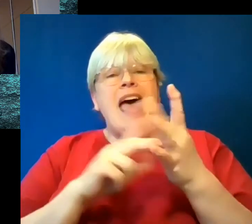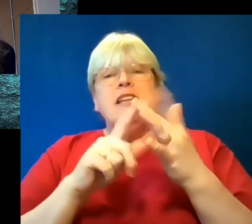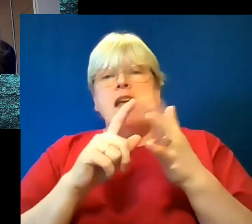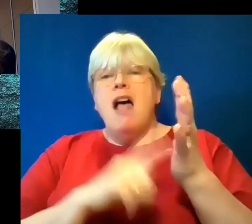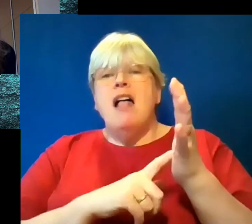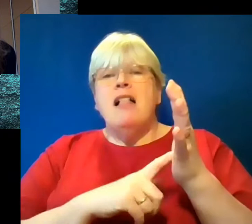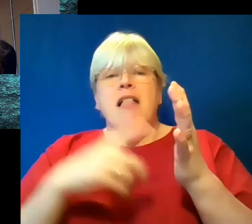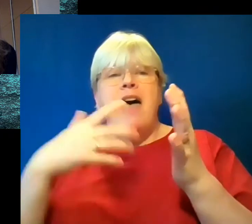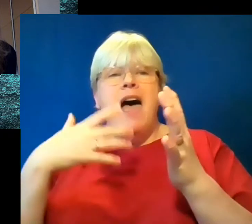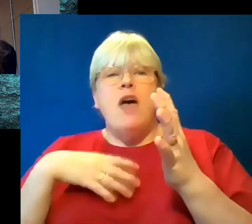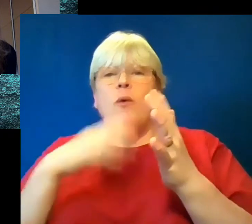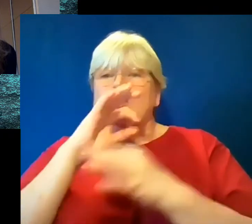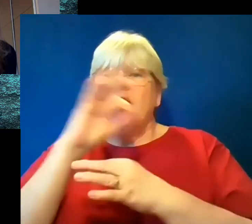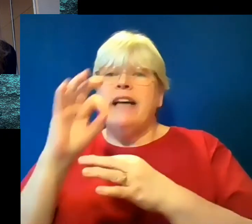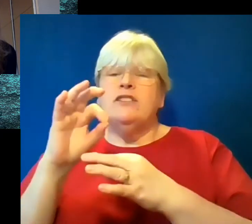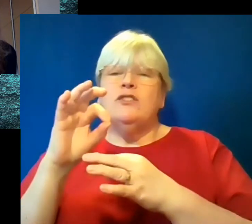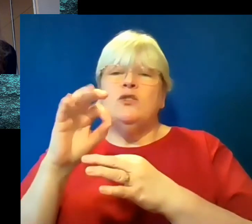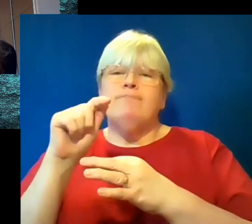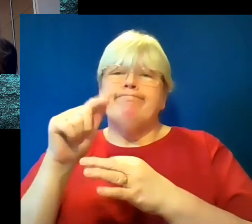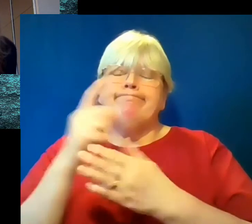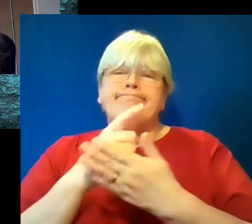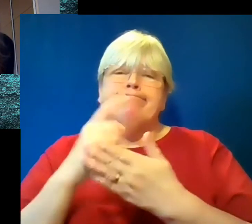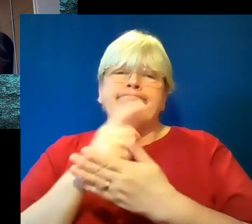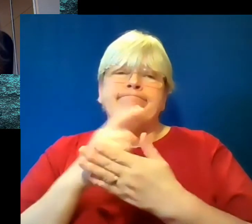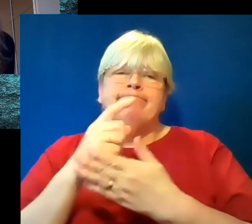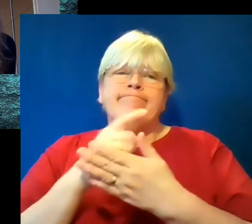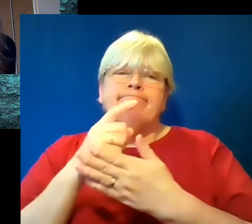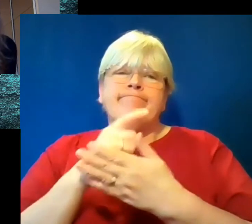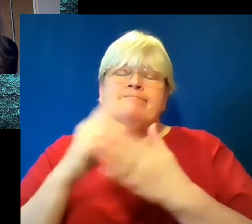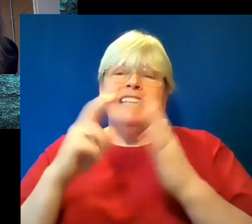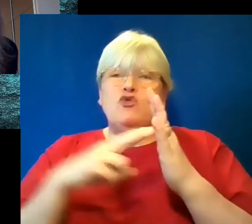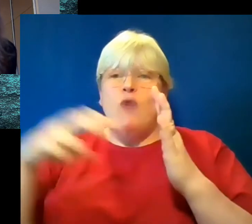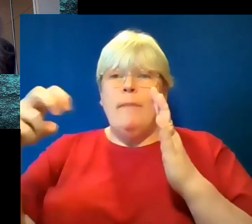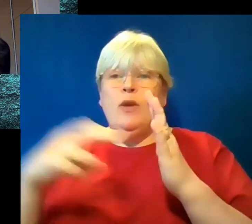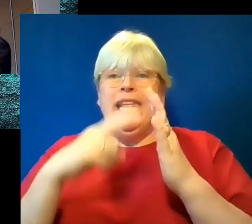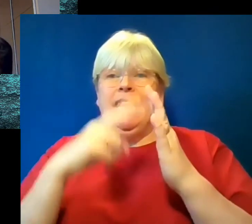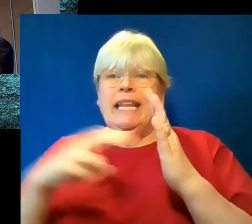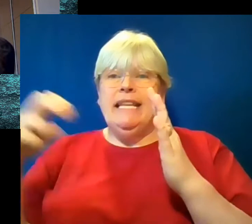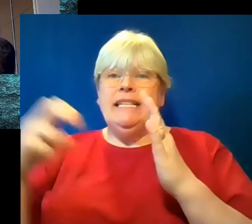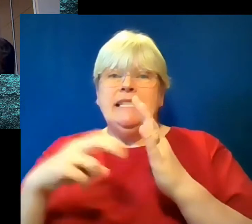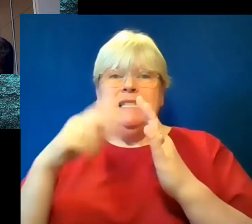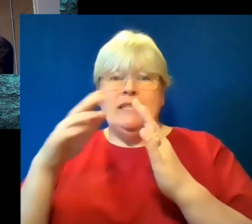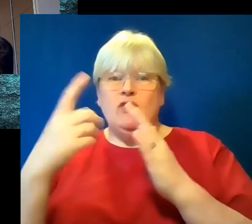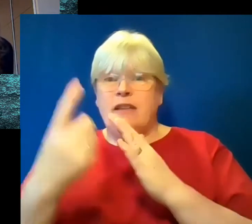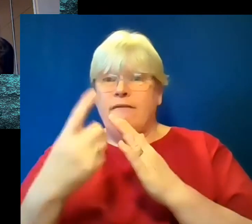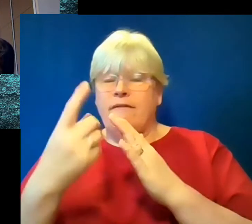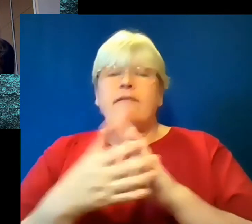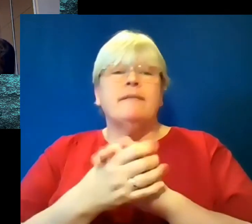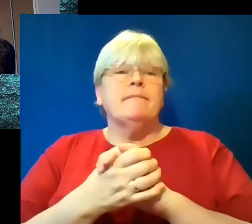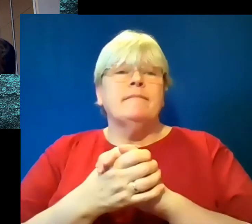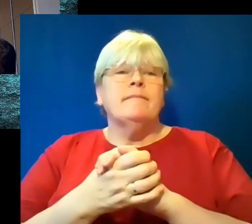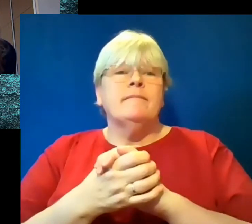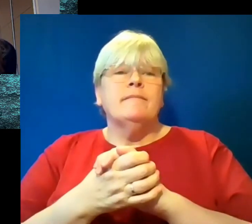ask you about training on the trapeze, which just sounds amazing. And where